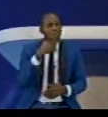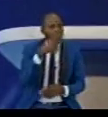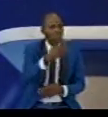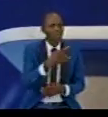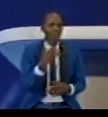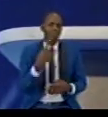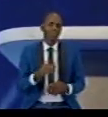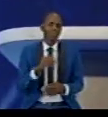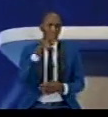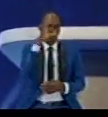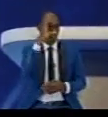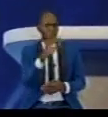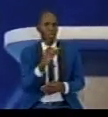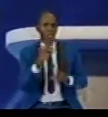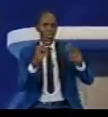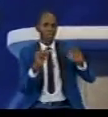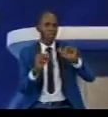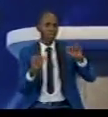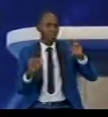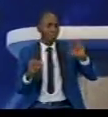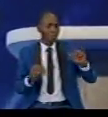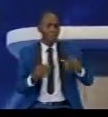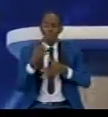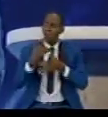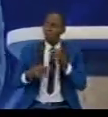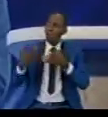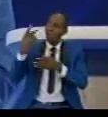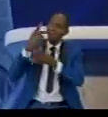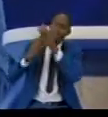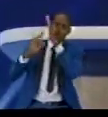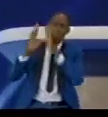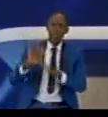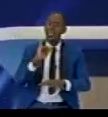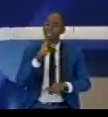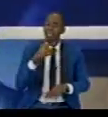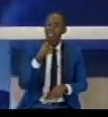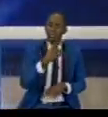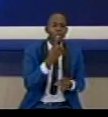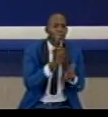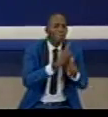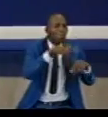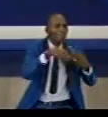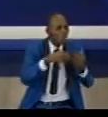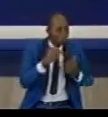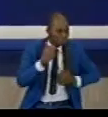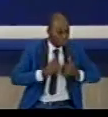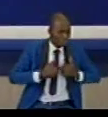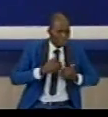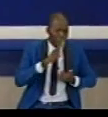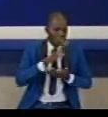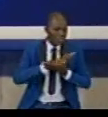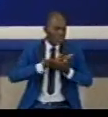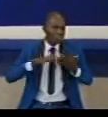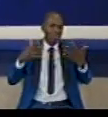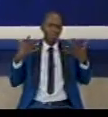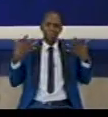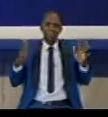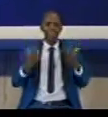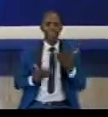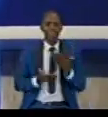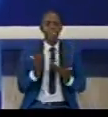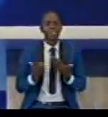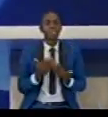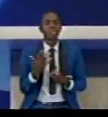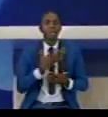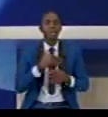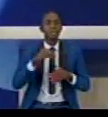prophet is sin is come wash and be clean and then in verse 14 we're told in verse 14